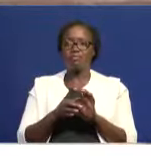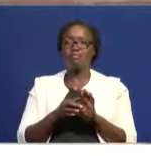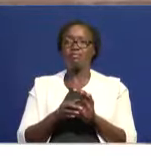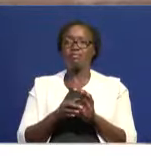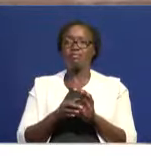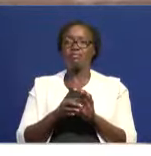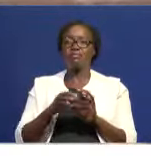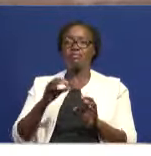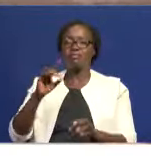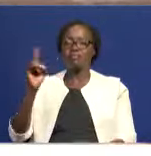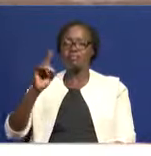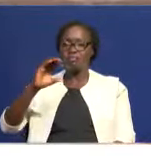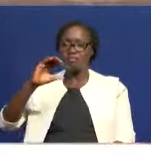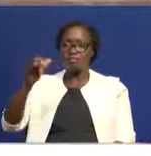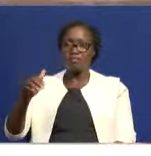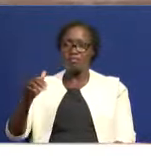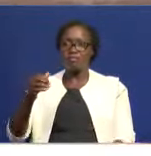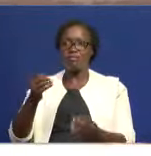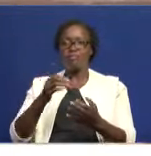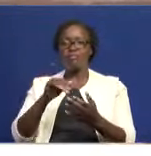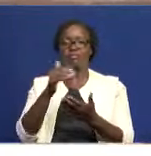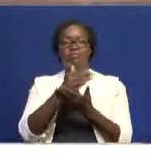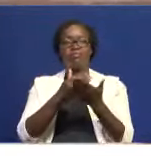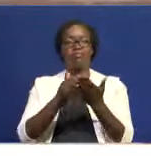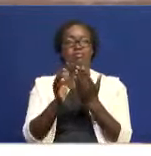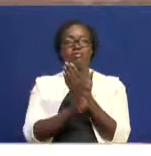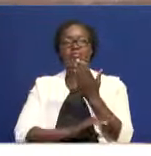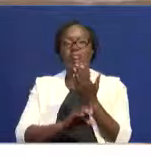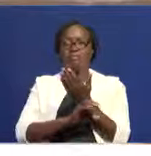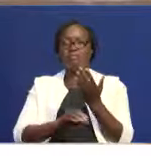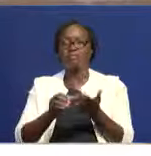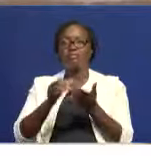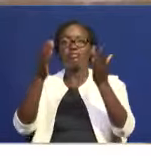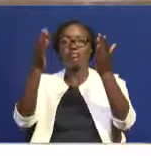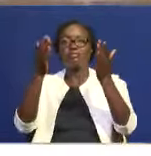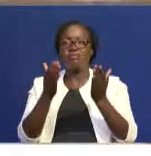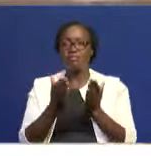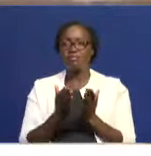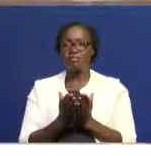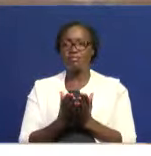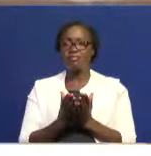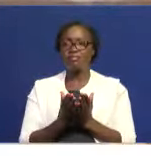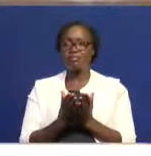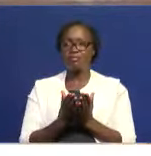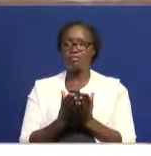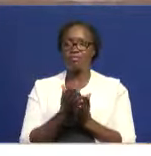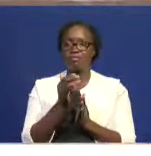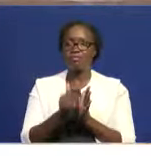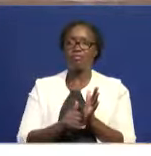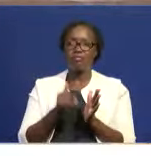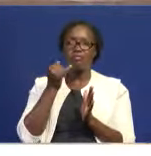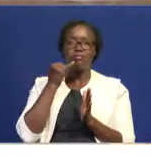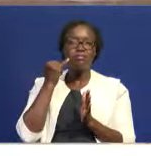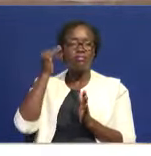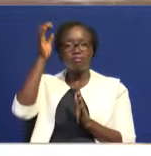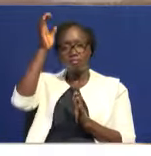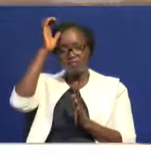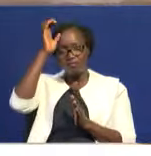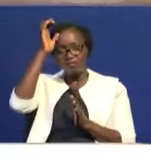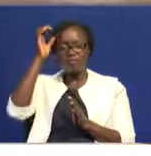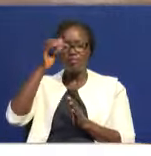the capital as well as to many other parts in the country, especially the Rift Valley part of the country, Naivasha, Nakuru.